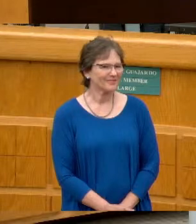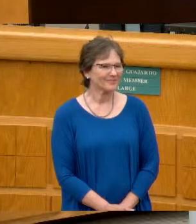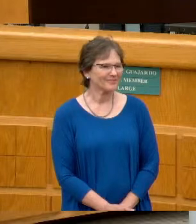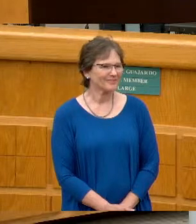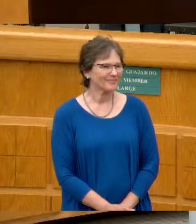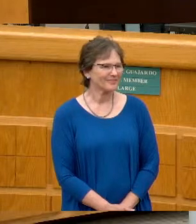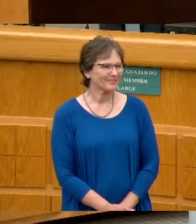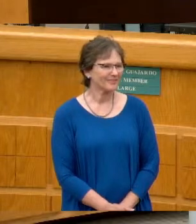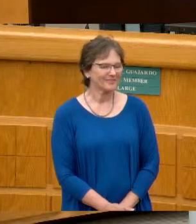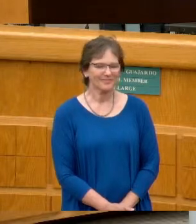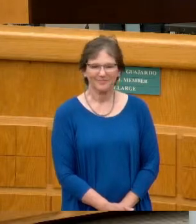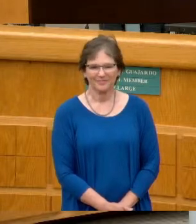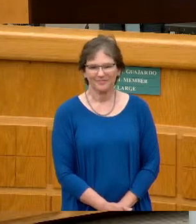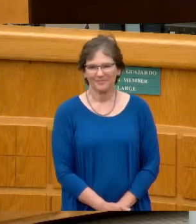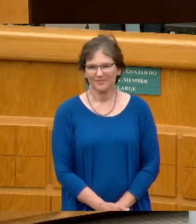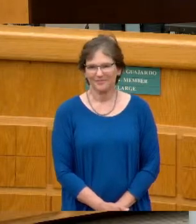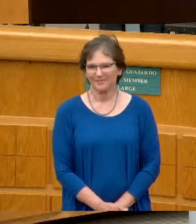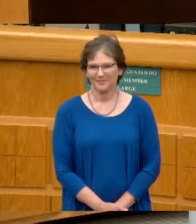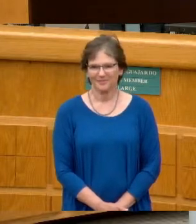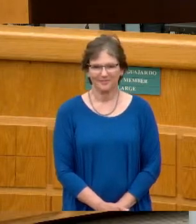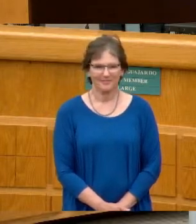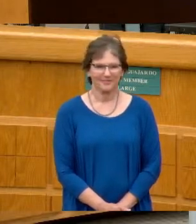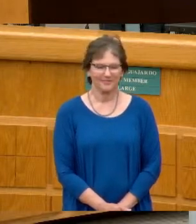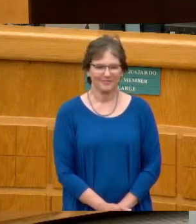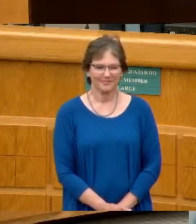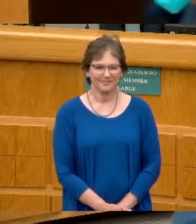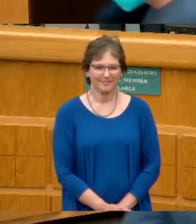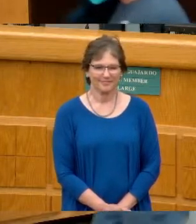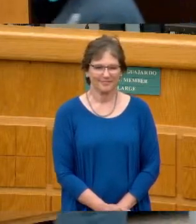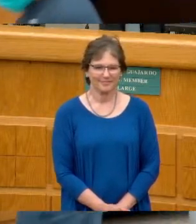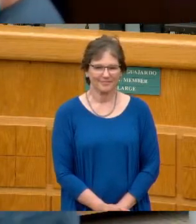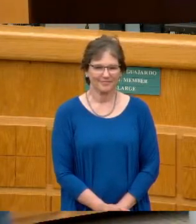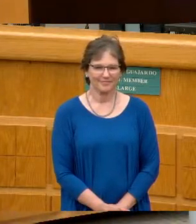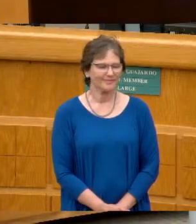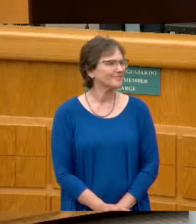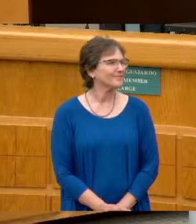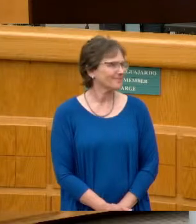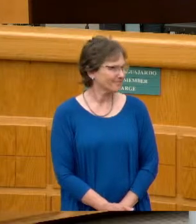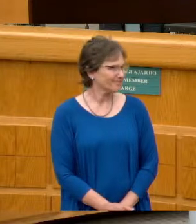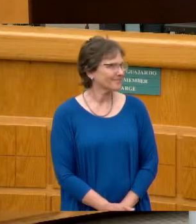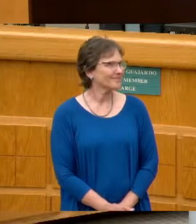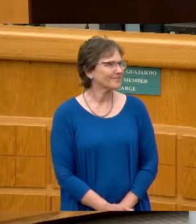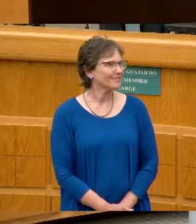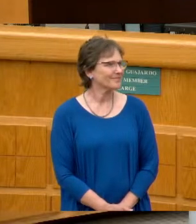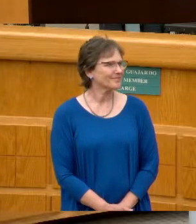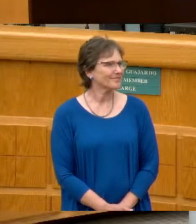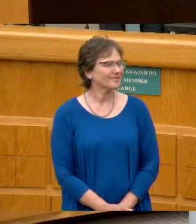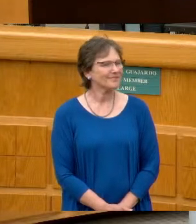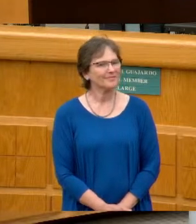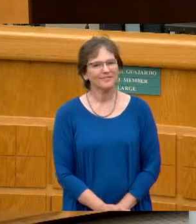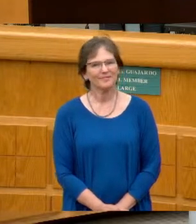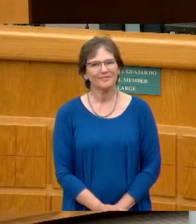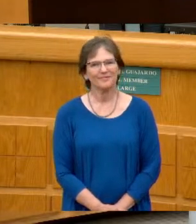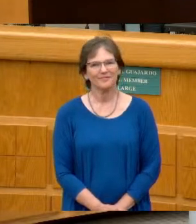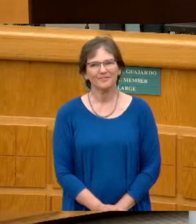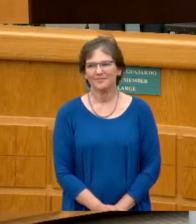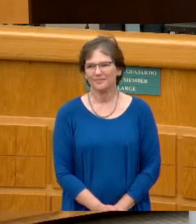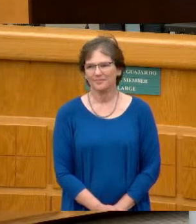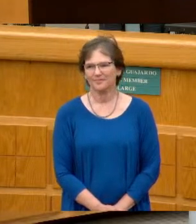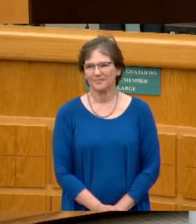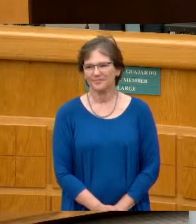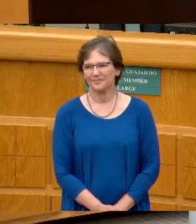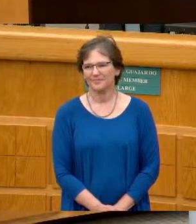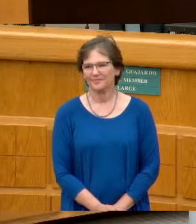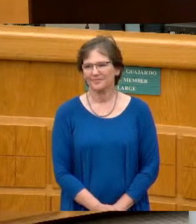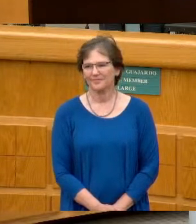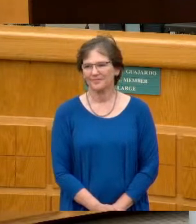alcalde dio la lista de los restaurantes que han cumplido satisfactoriamente con las reglas. Le queremos agradecer a los restaurantes que han colaborado con nosotros para